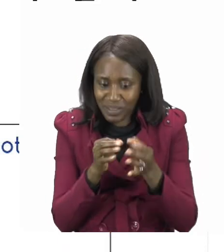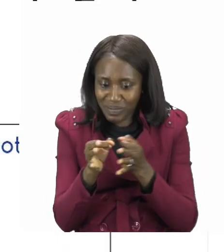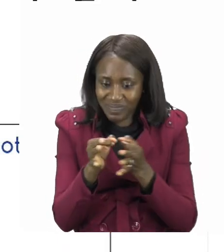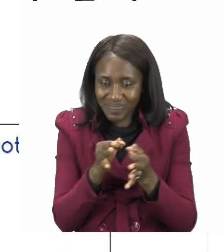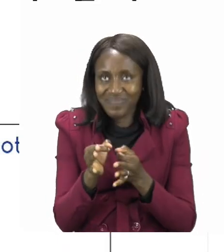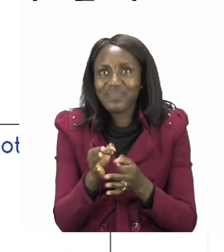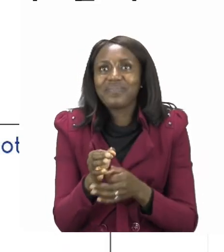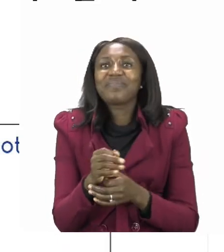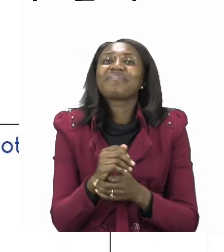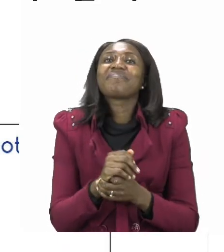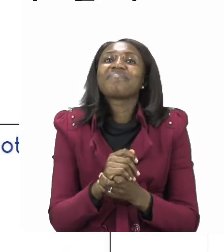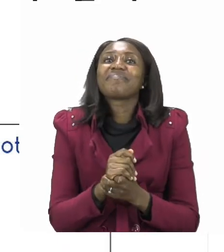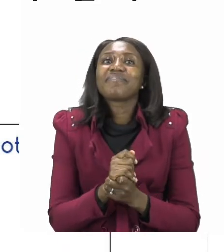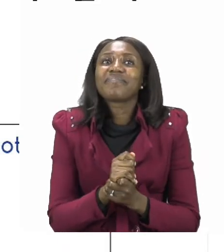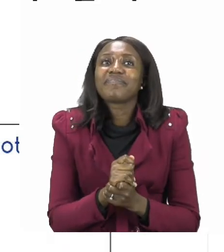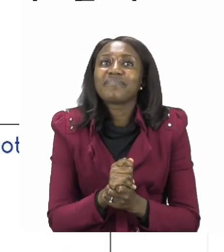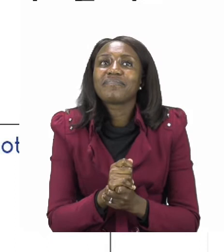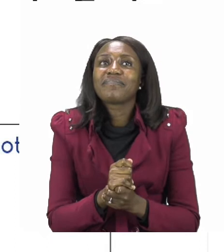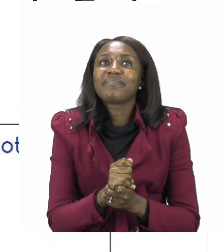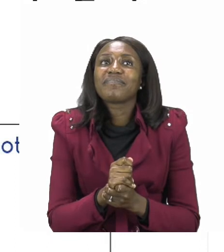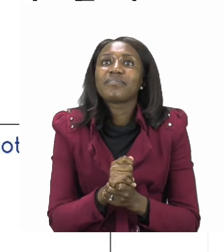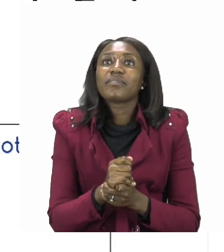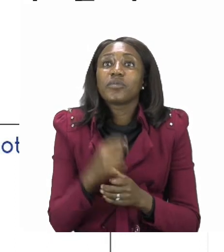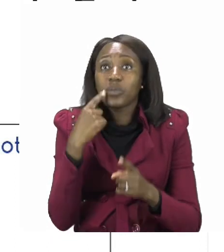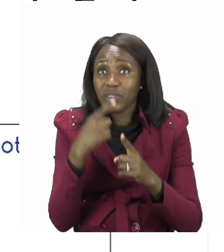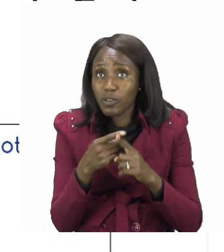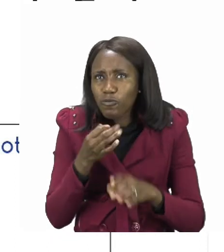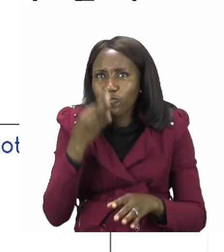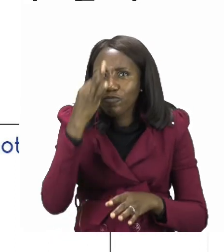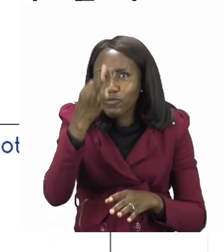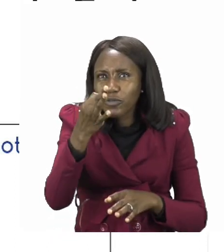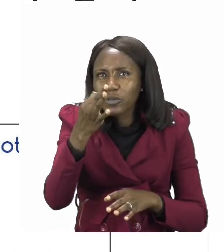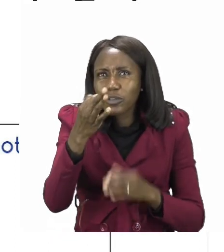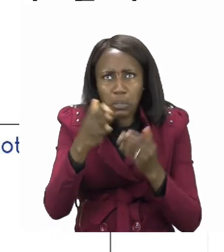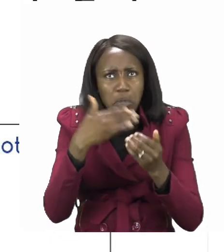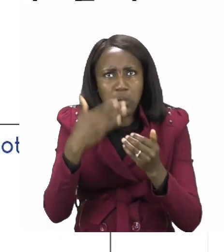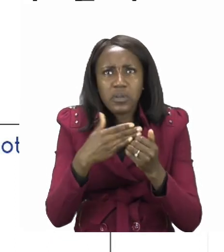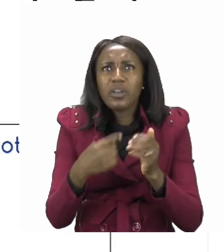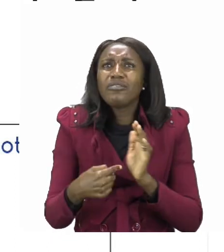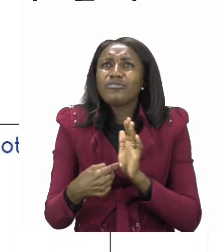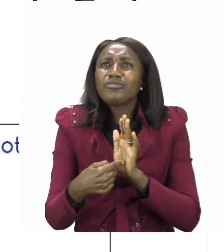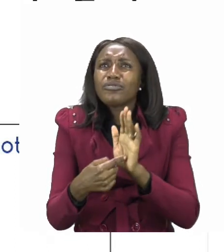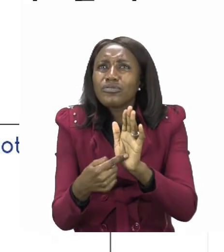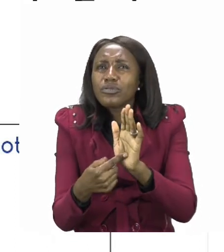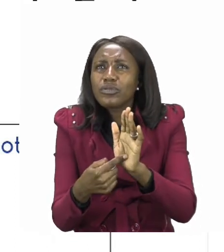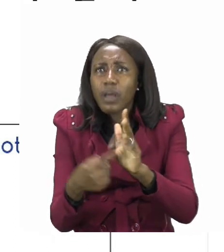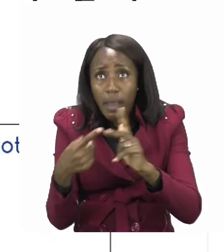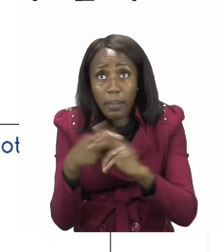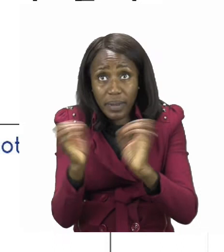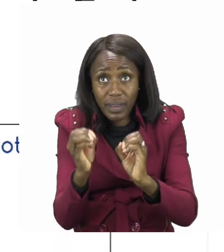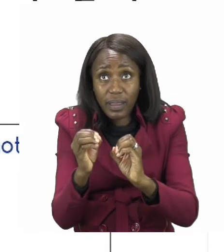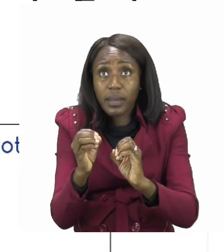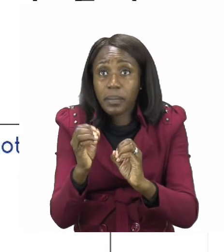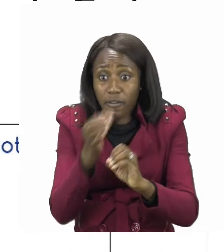that you can understand. The simple future tense expresses an action that has yet to